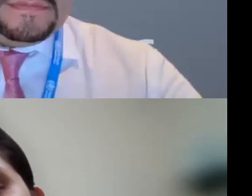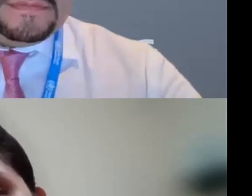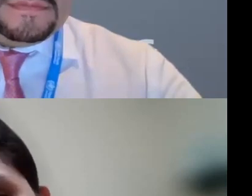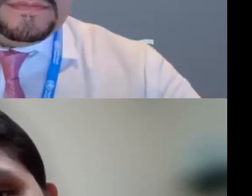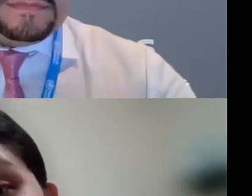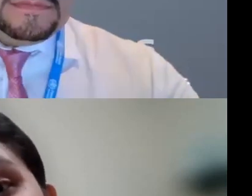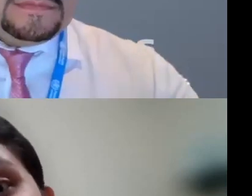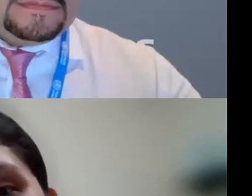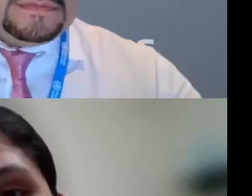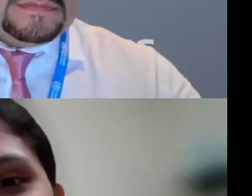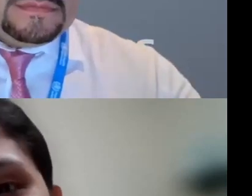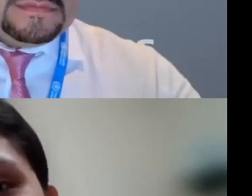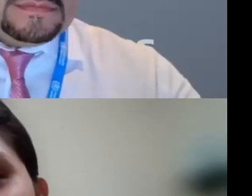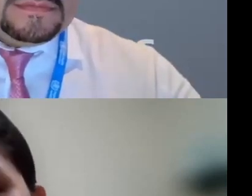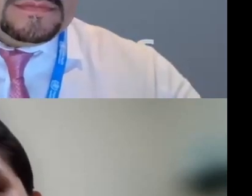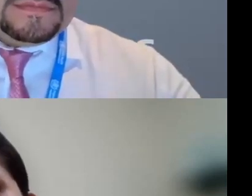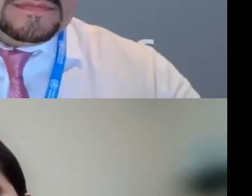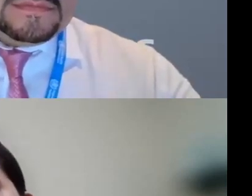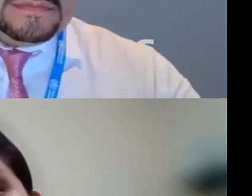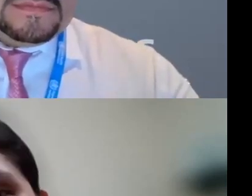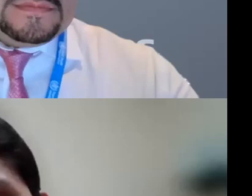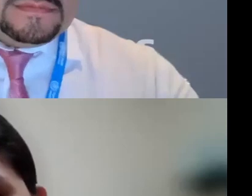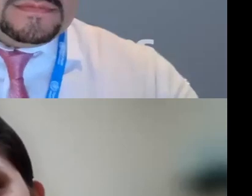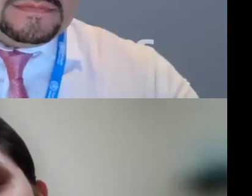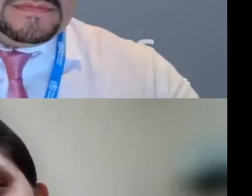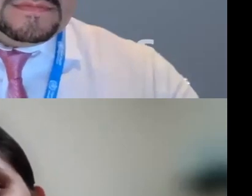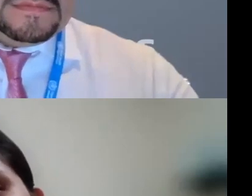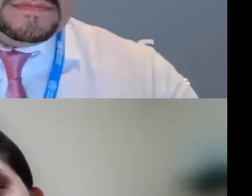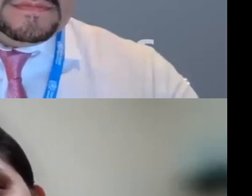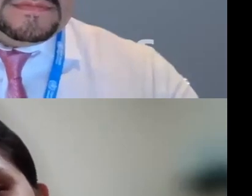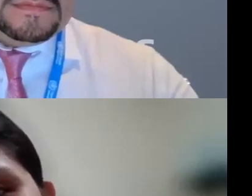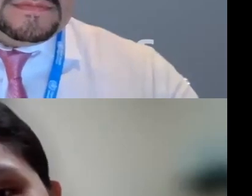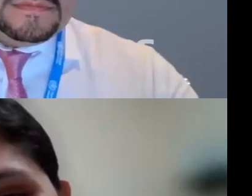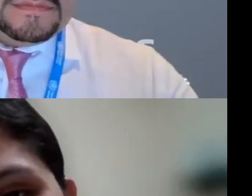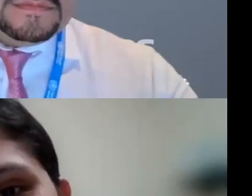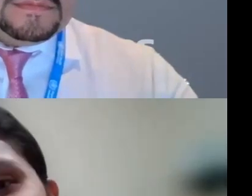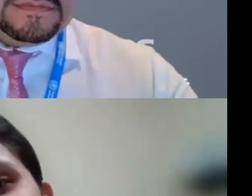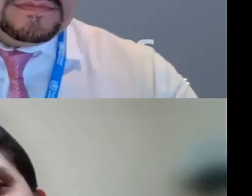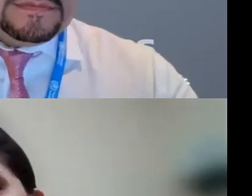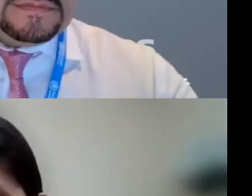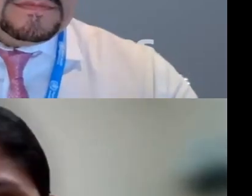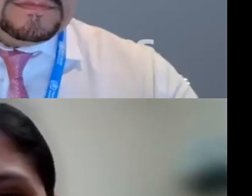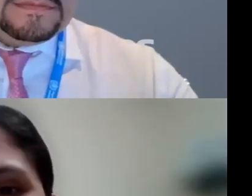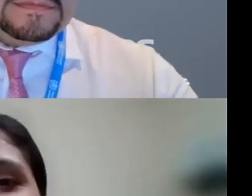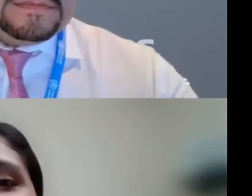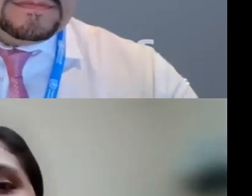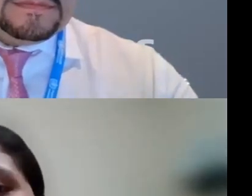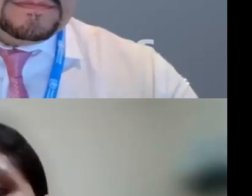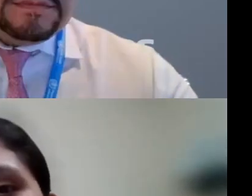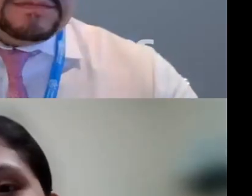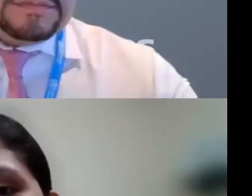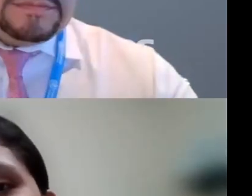will benefit and also aim to benefit the whole society, including children and youth. And if there are adults, if